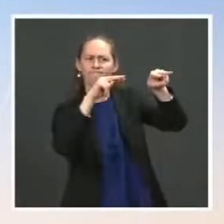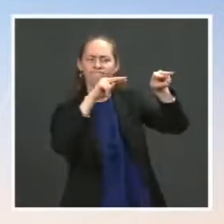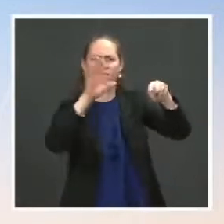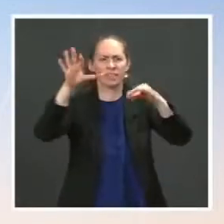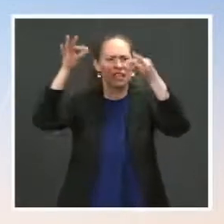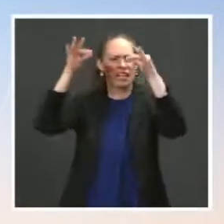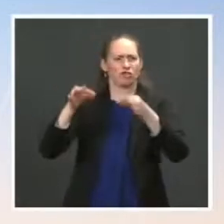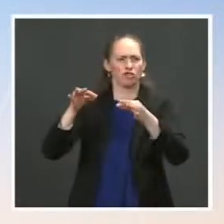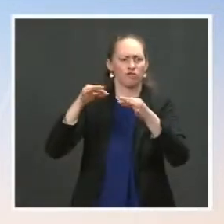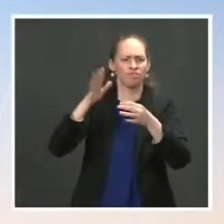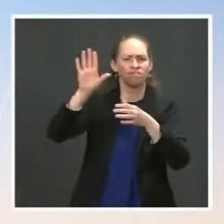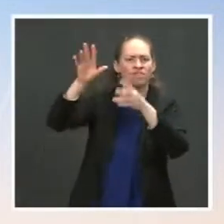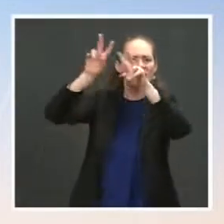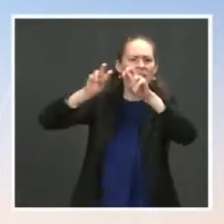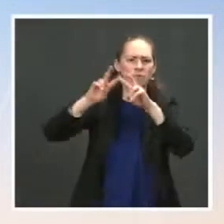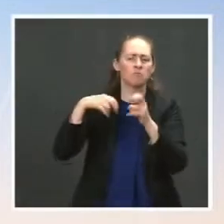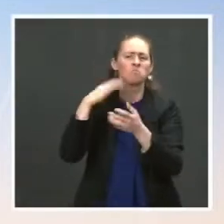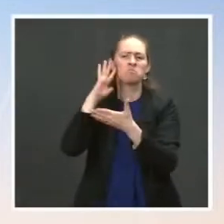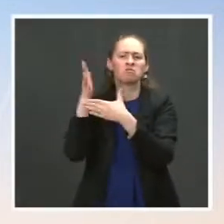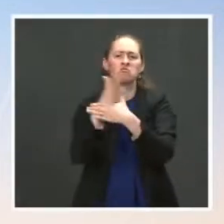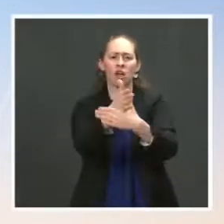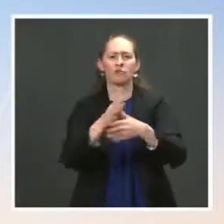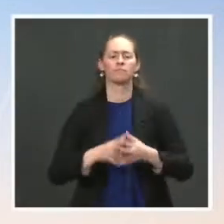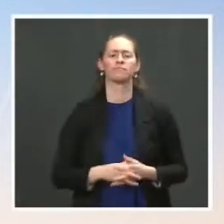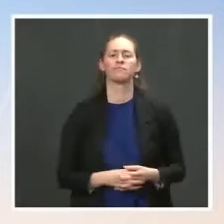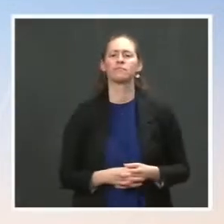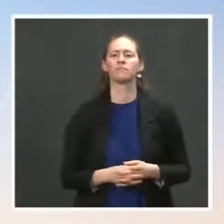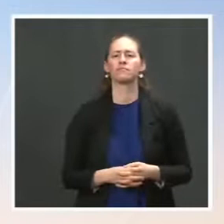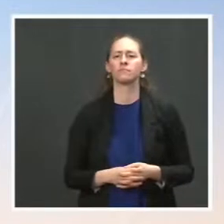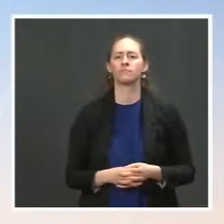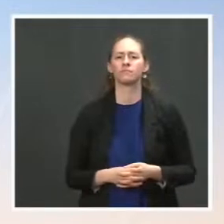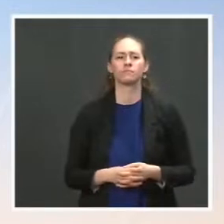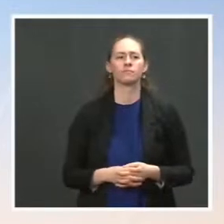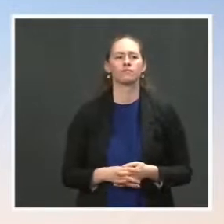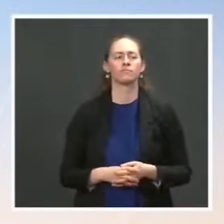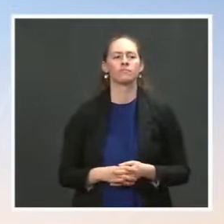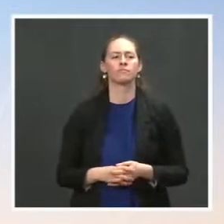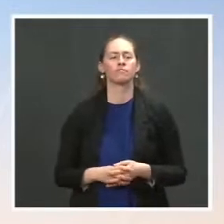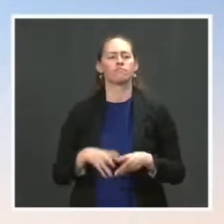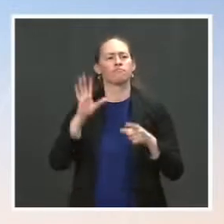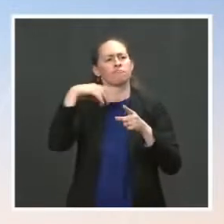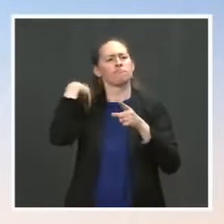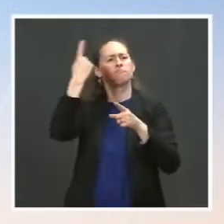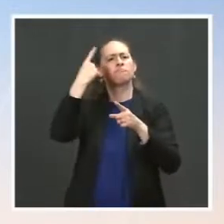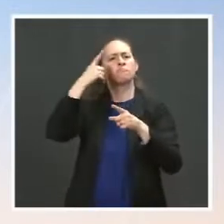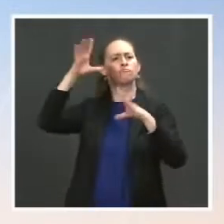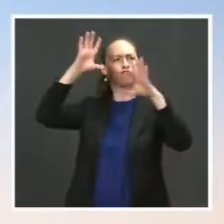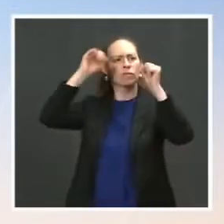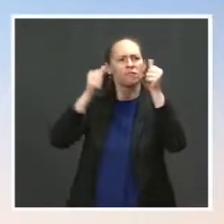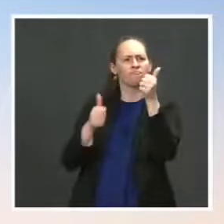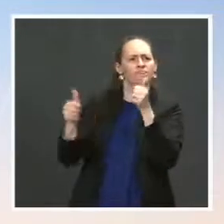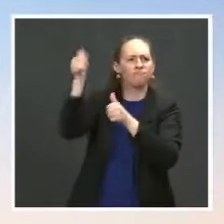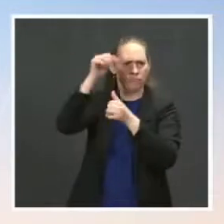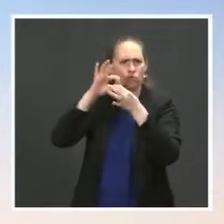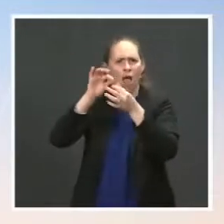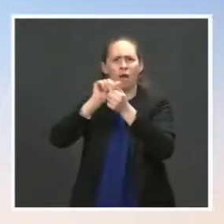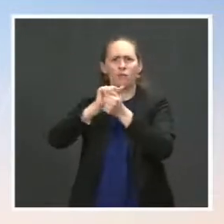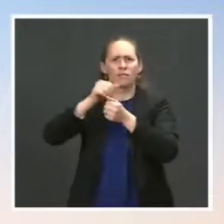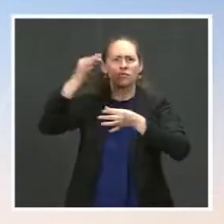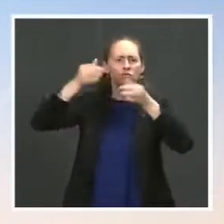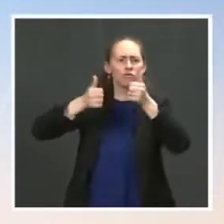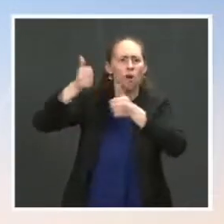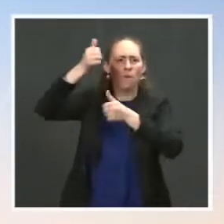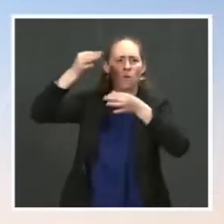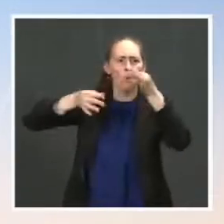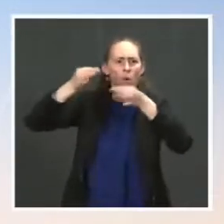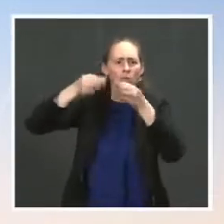Go ahead. Jen, thank you. The President's Commission on Expanding the Supreme Court is out. We know he's going to wait for the results. Mm-hmm. What